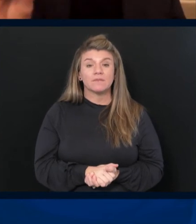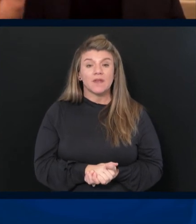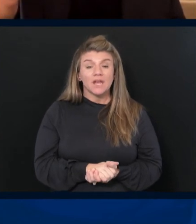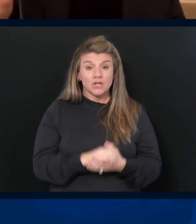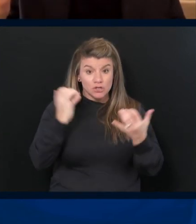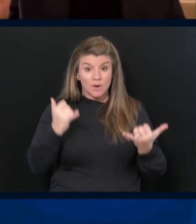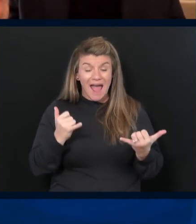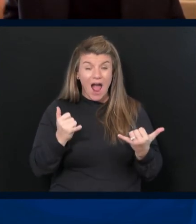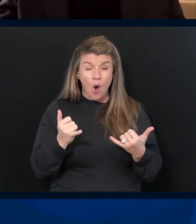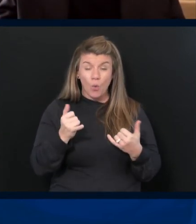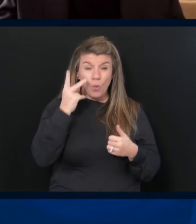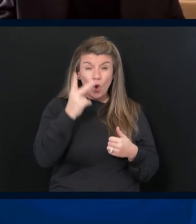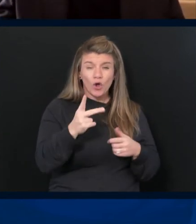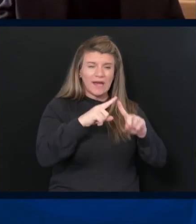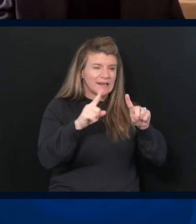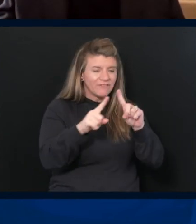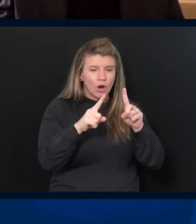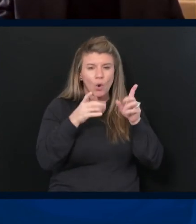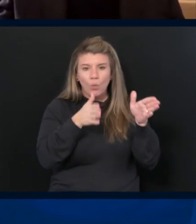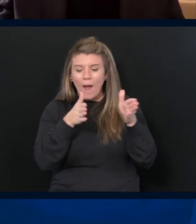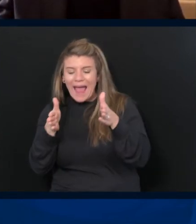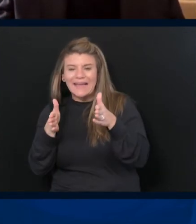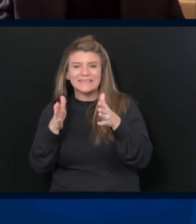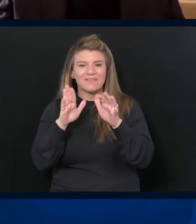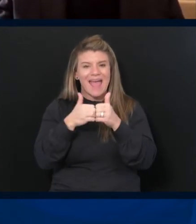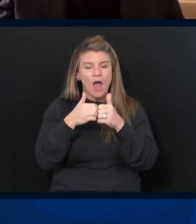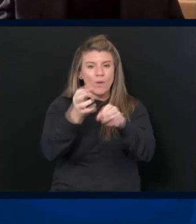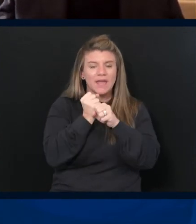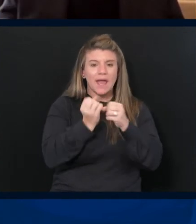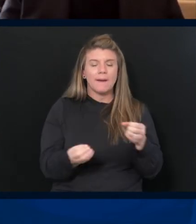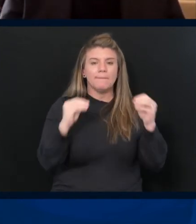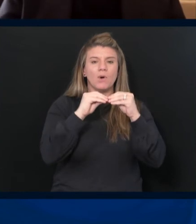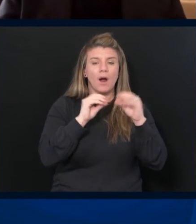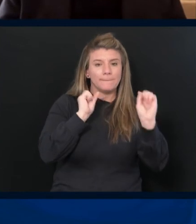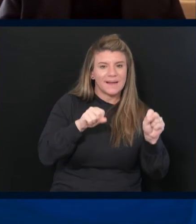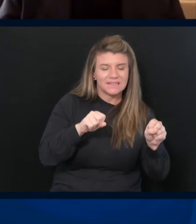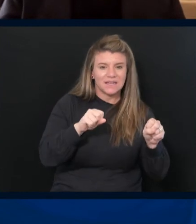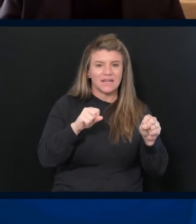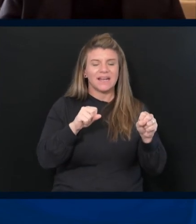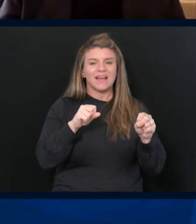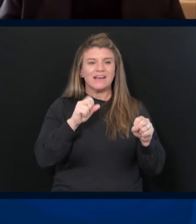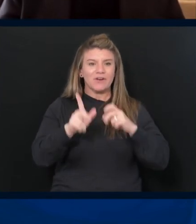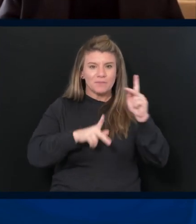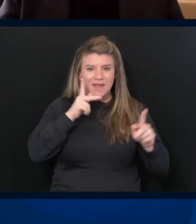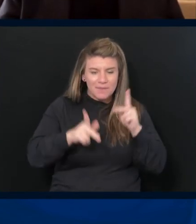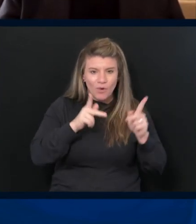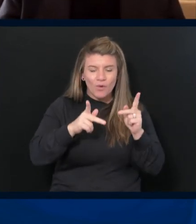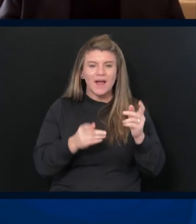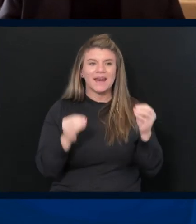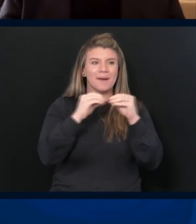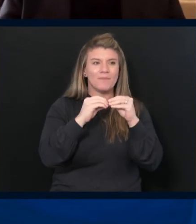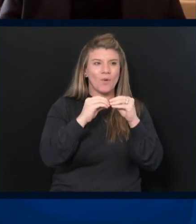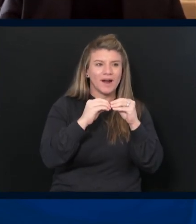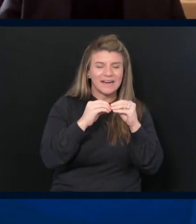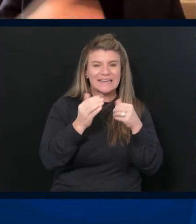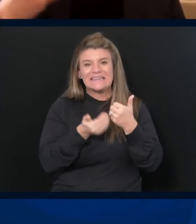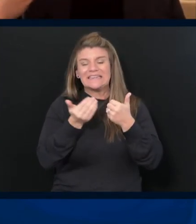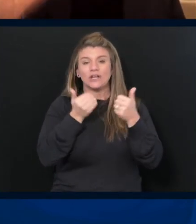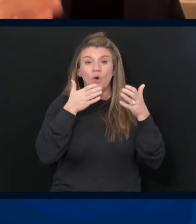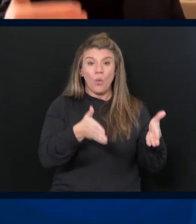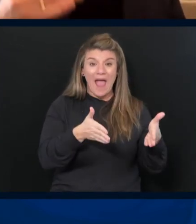look at methods that get more capability, more capacity to people in a more convenient way,